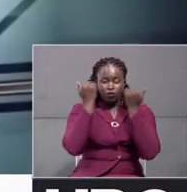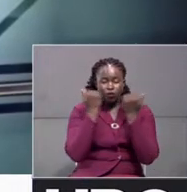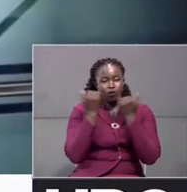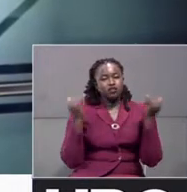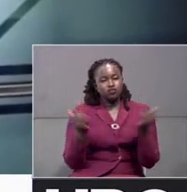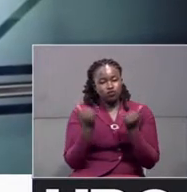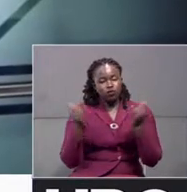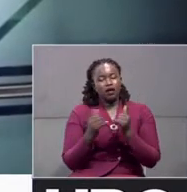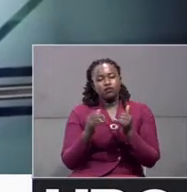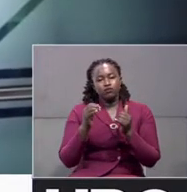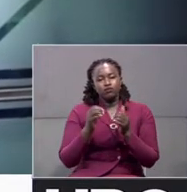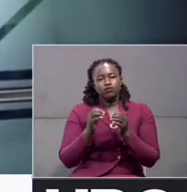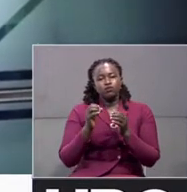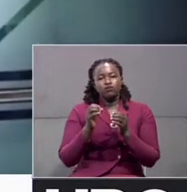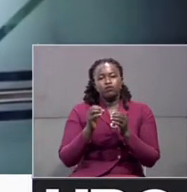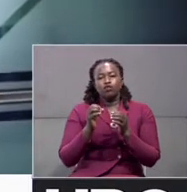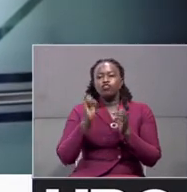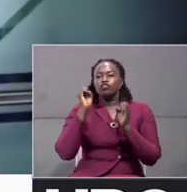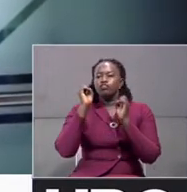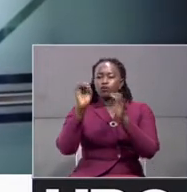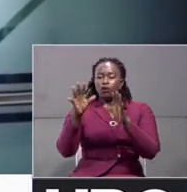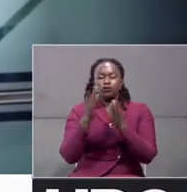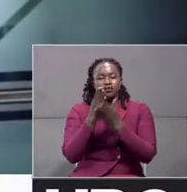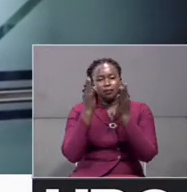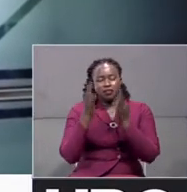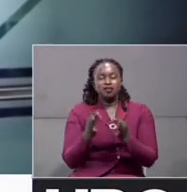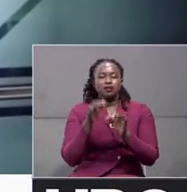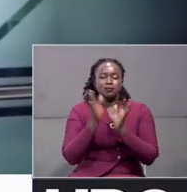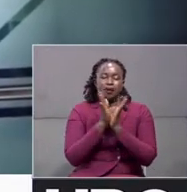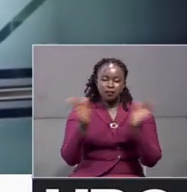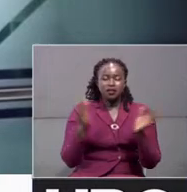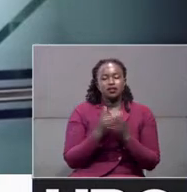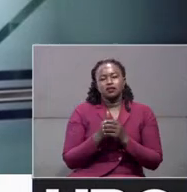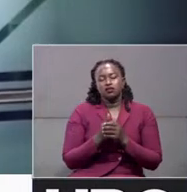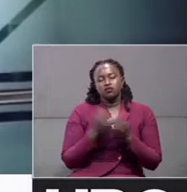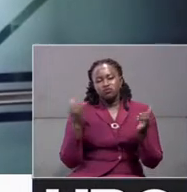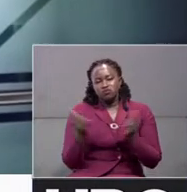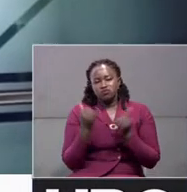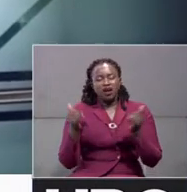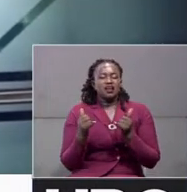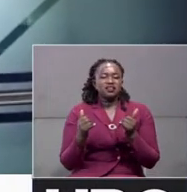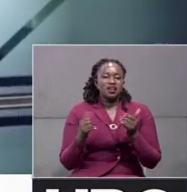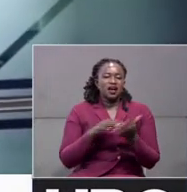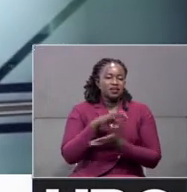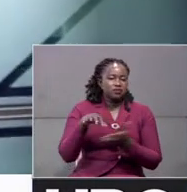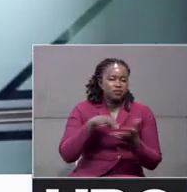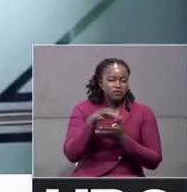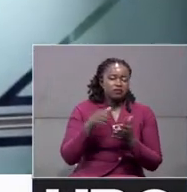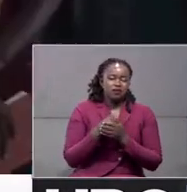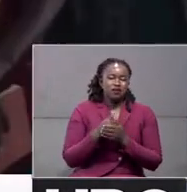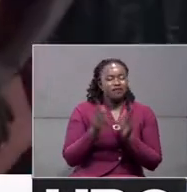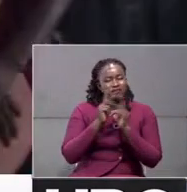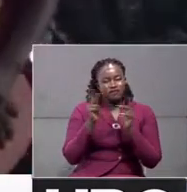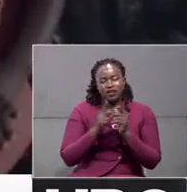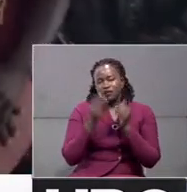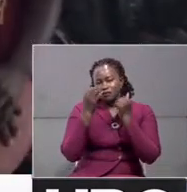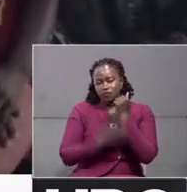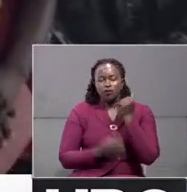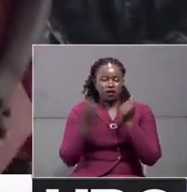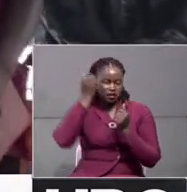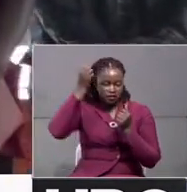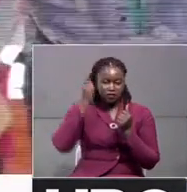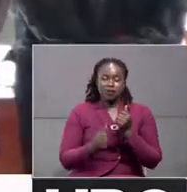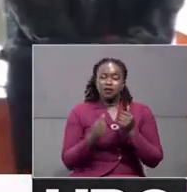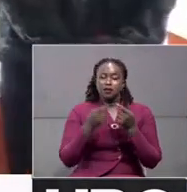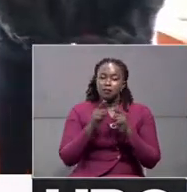some things at the public to try and ameliorate what I think is a very poor judgment. However, the